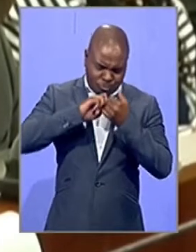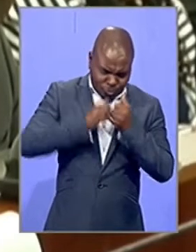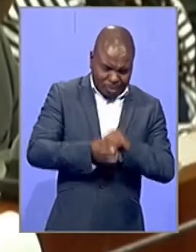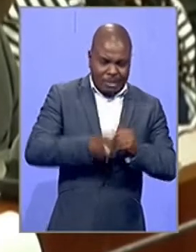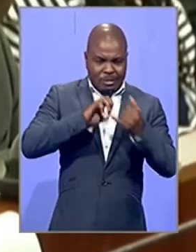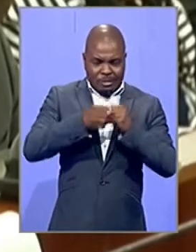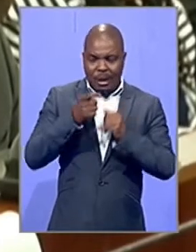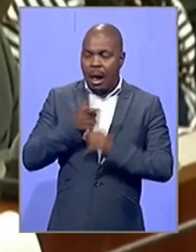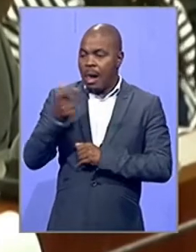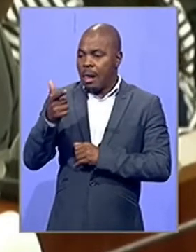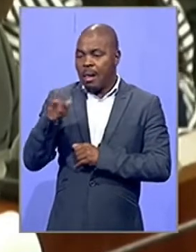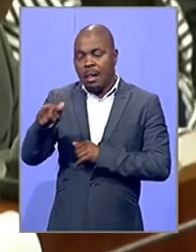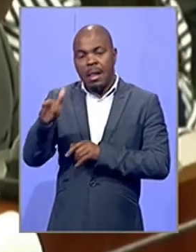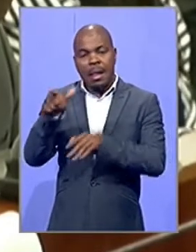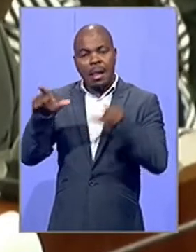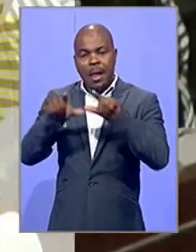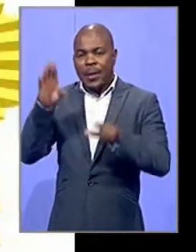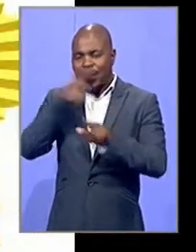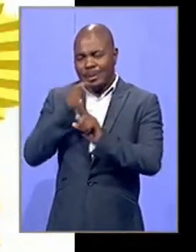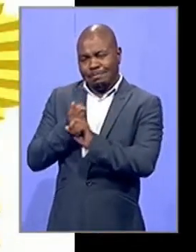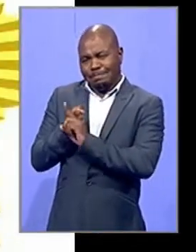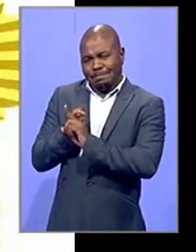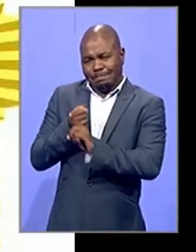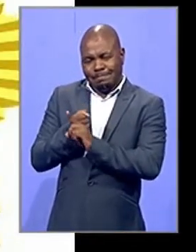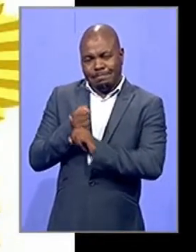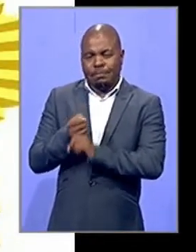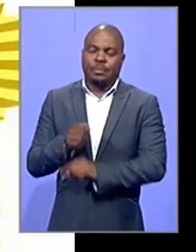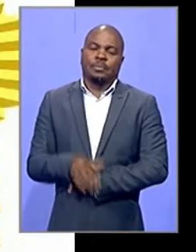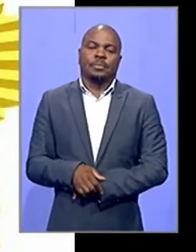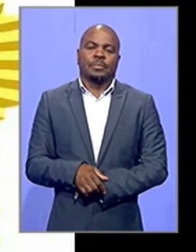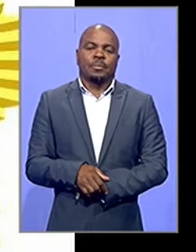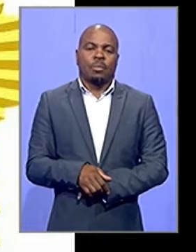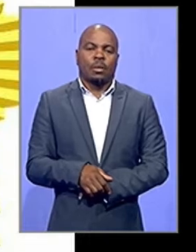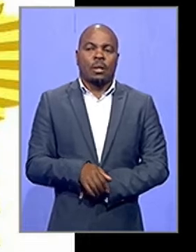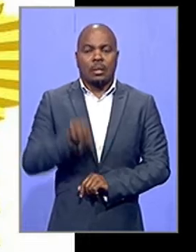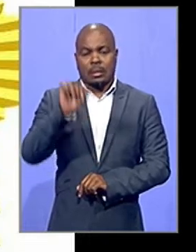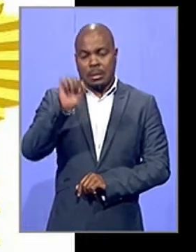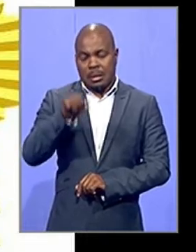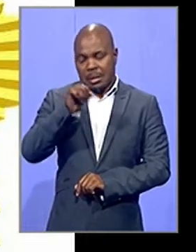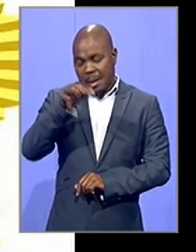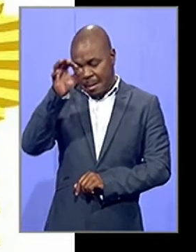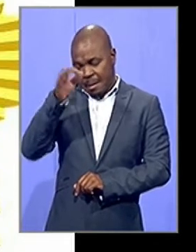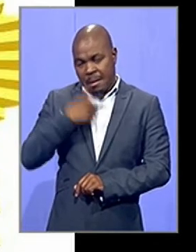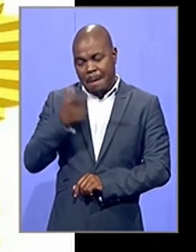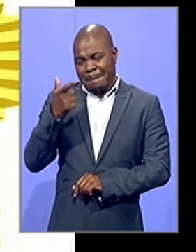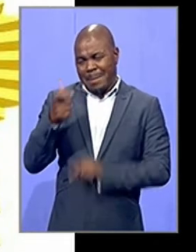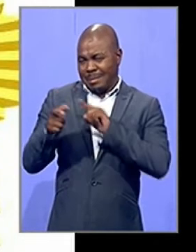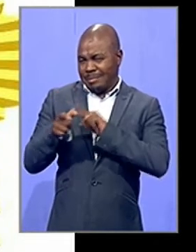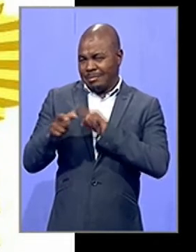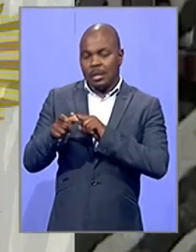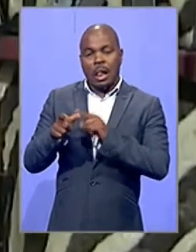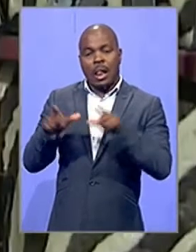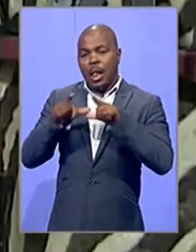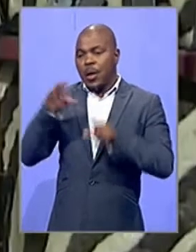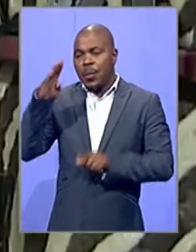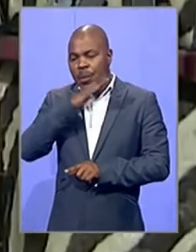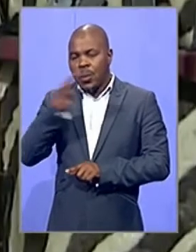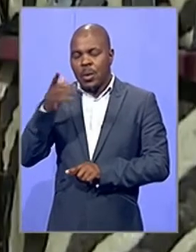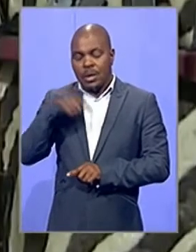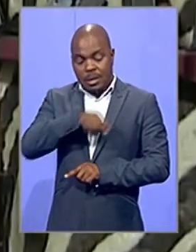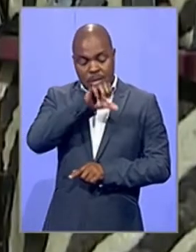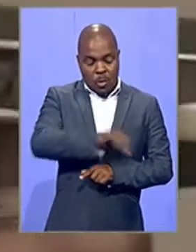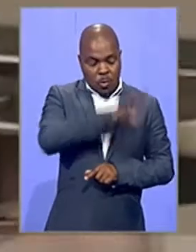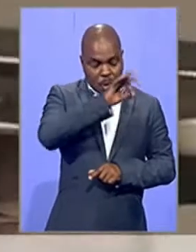ya ditlhobolo tse di seng ka fa molaong. Addressing the proliferation of firearms remains a top priority for the South African